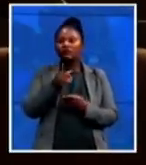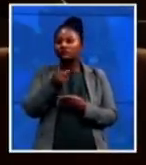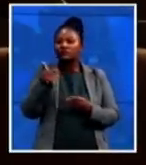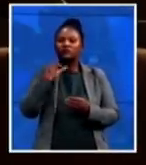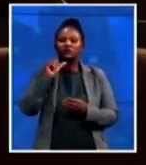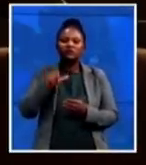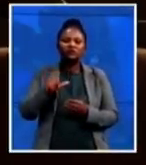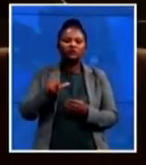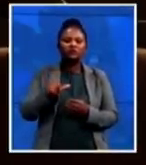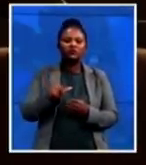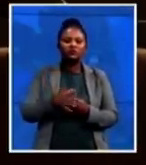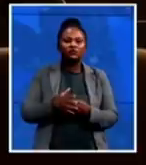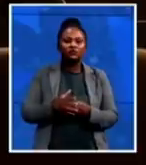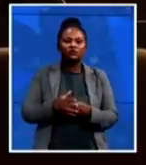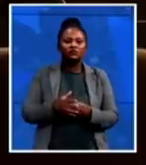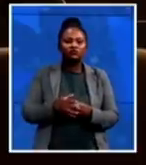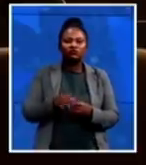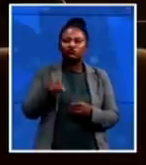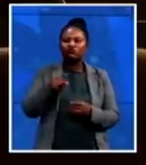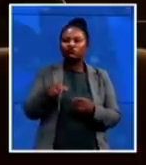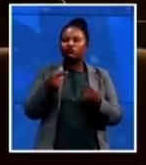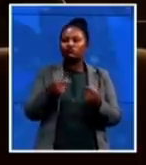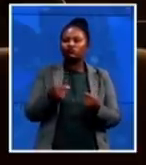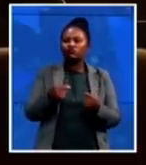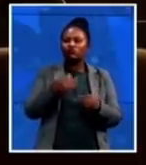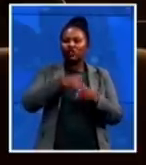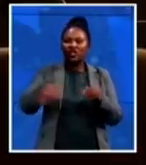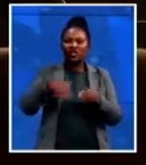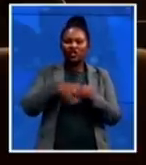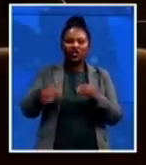national government not made a clear stance on this issue?